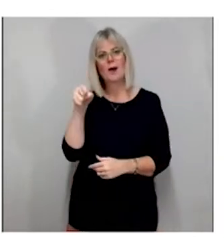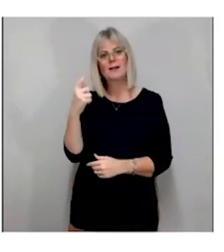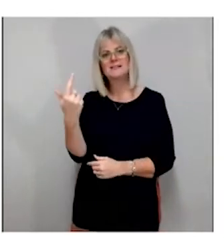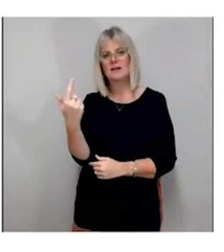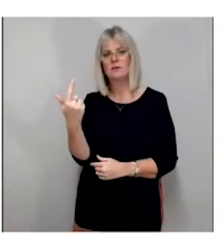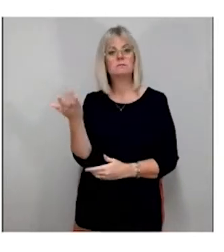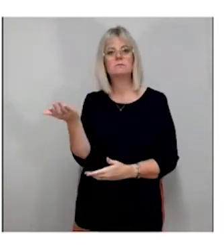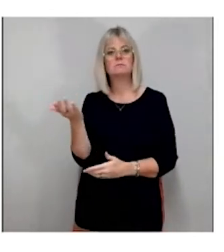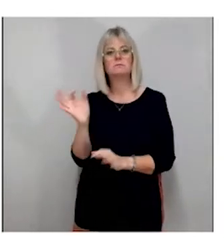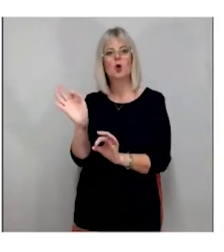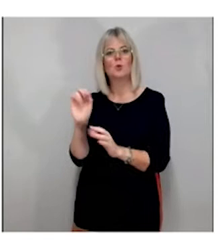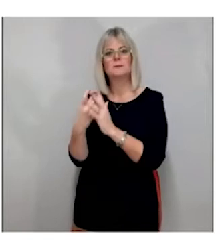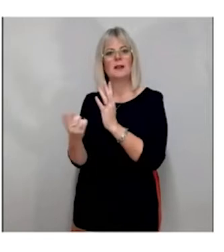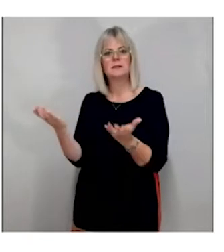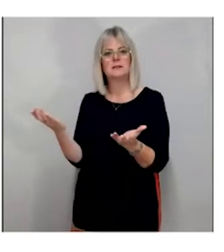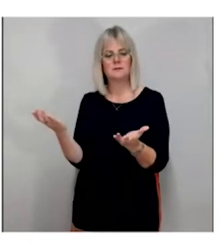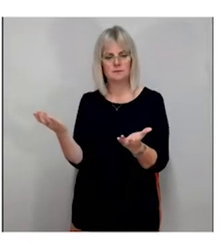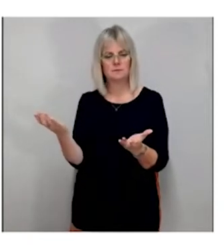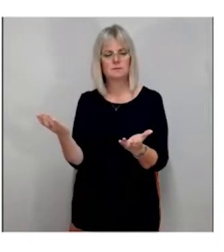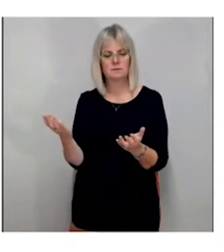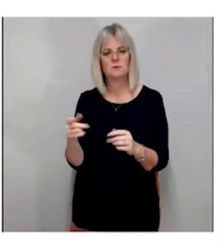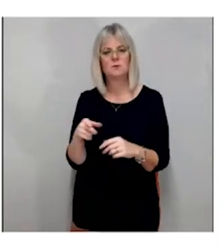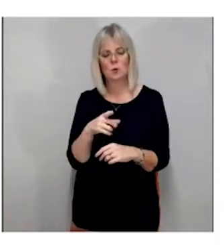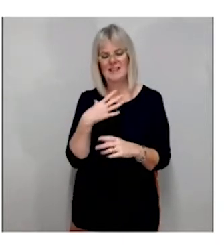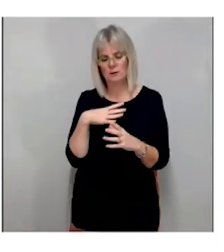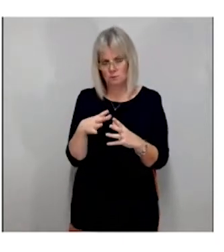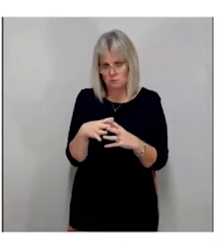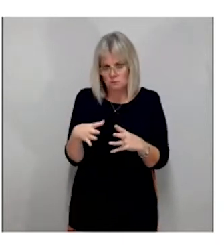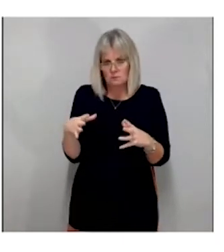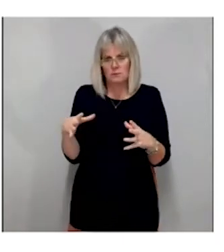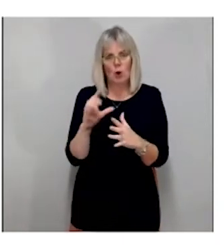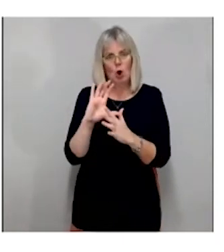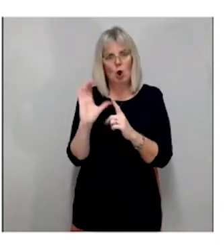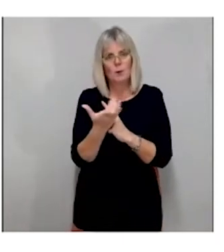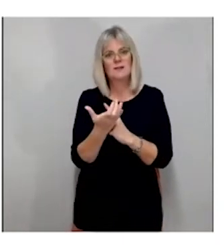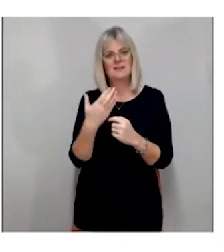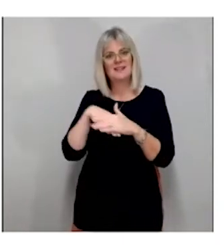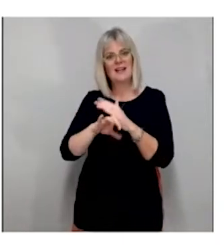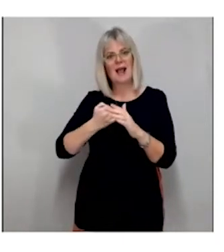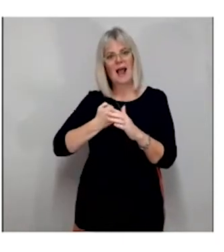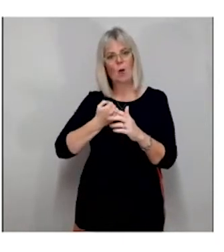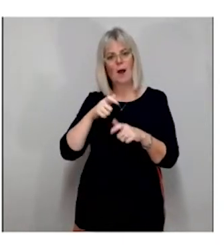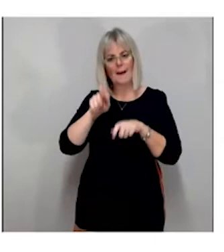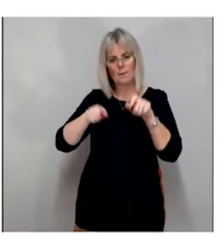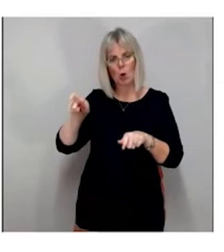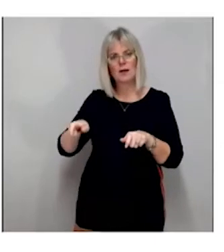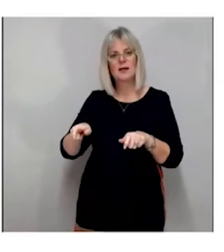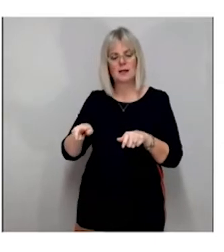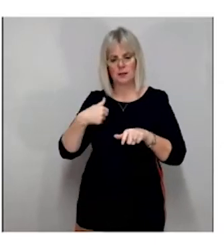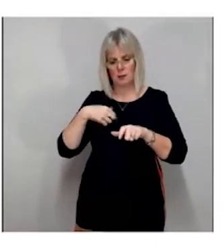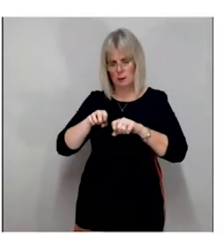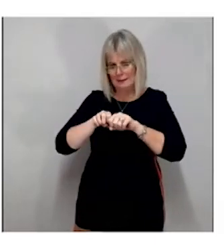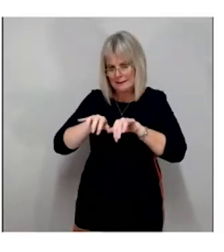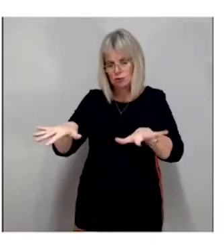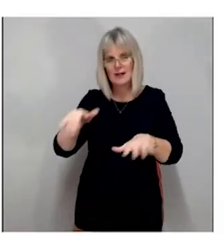talent pipeline. We're building out those communities within our employee base, and we're spreading awareness throughout the